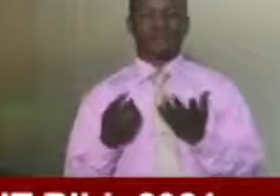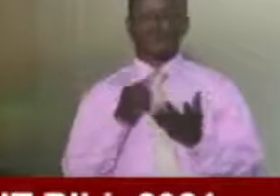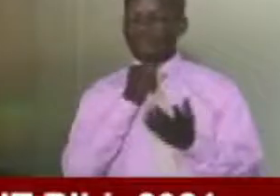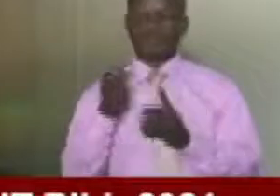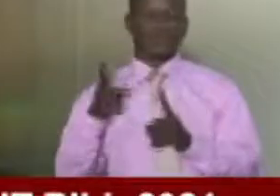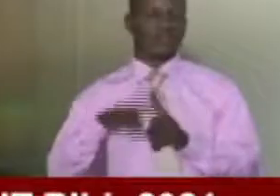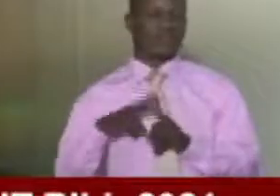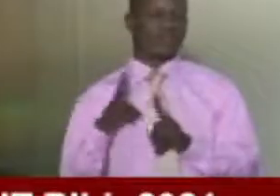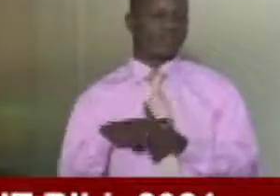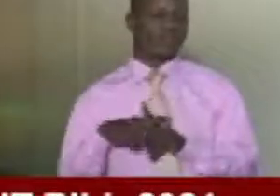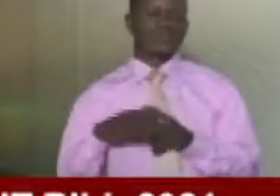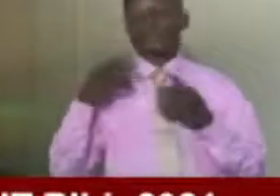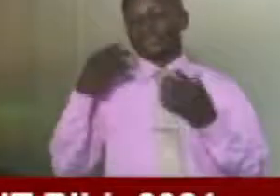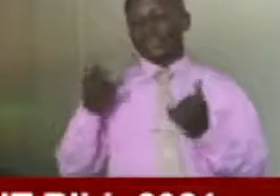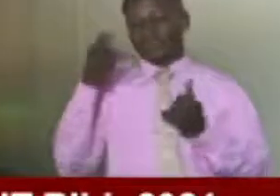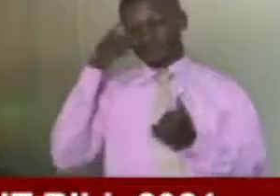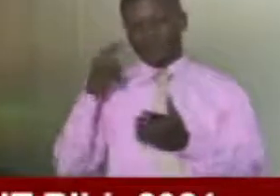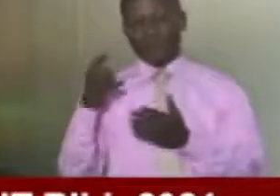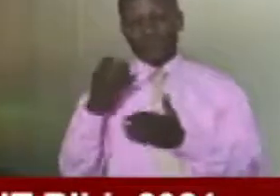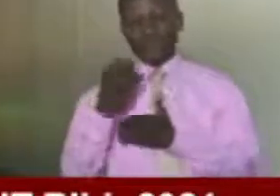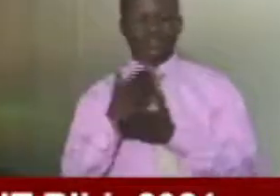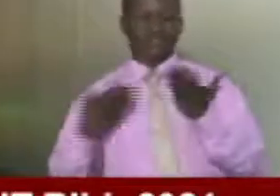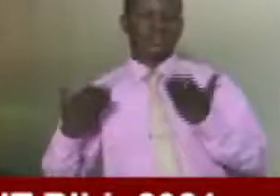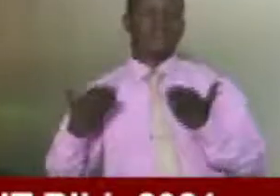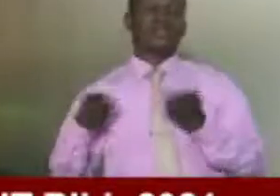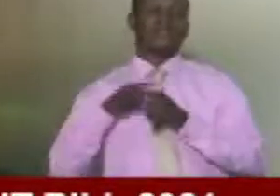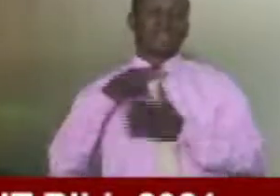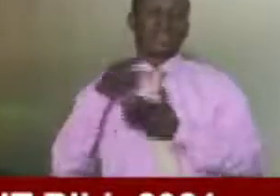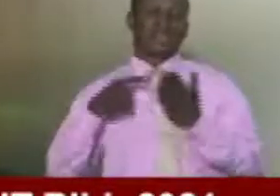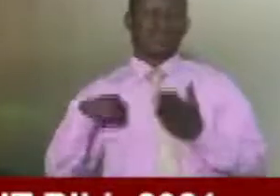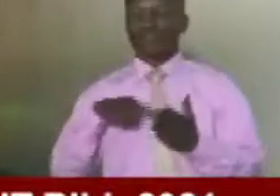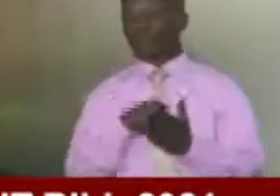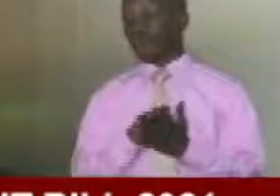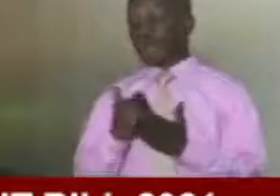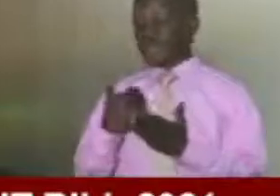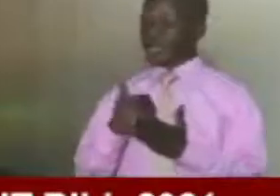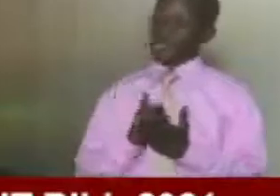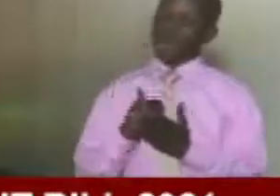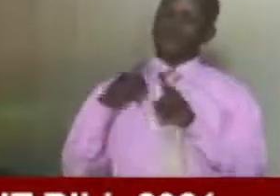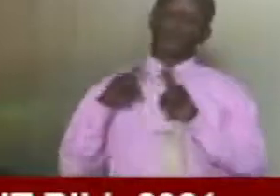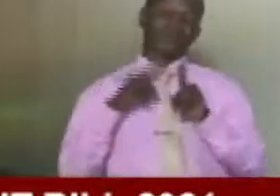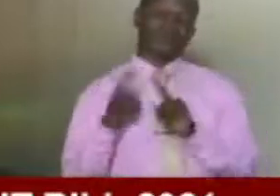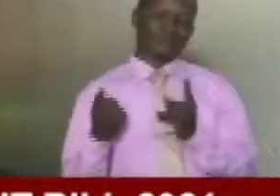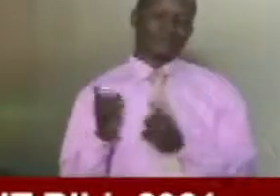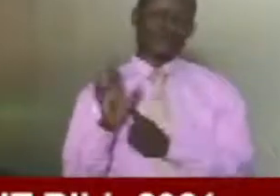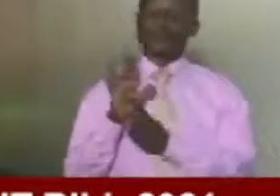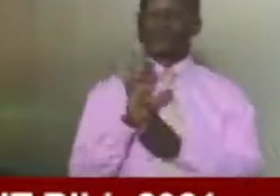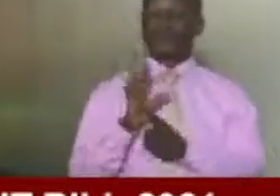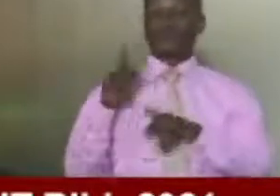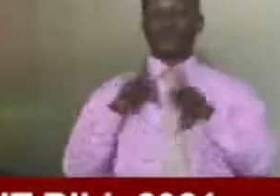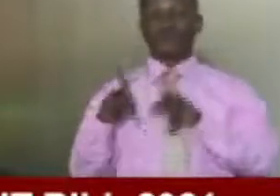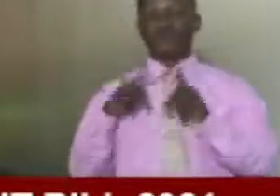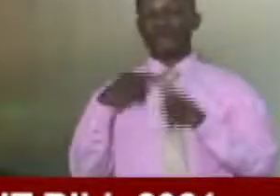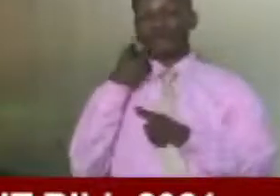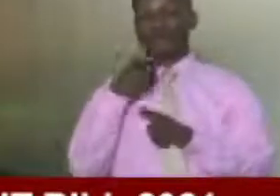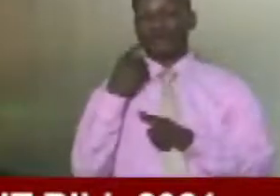day. So for somebody who is altruistic, you would have said, okay, let me ask even the managers, people who are going to implement